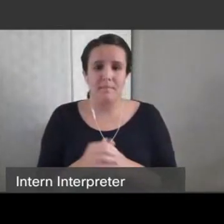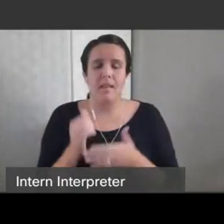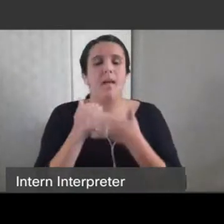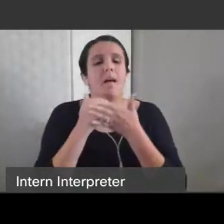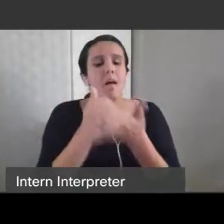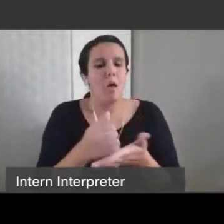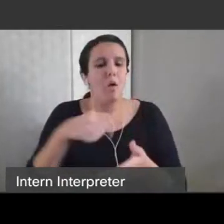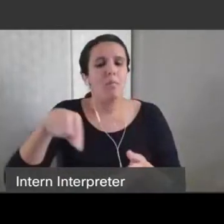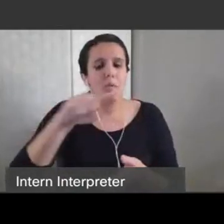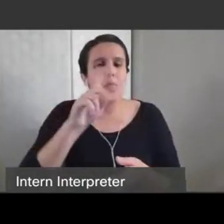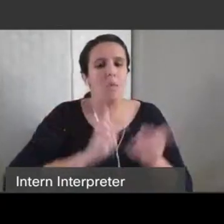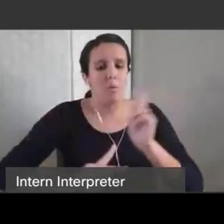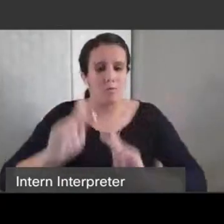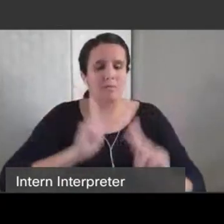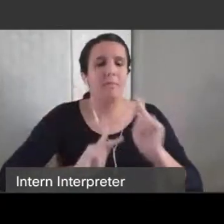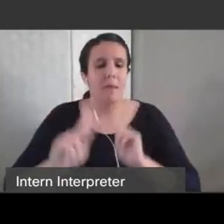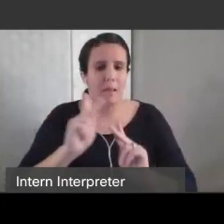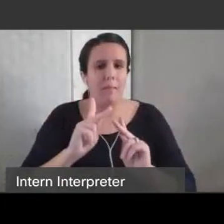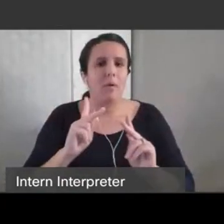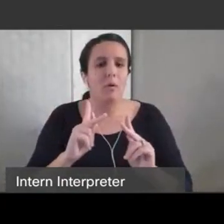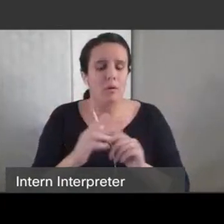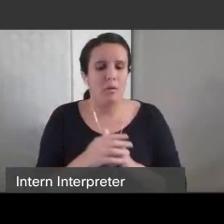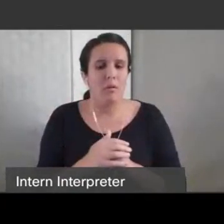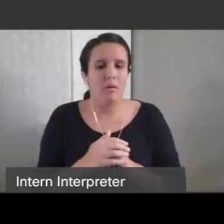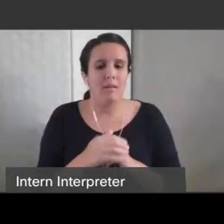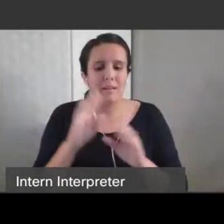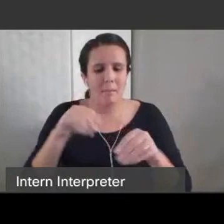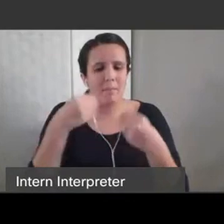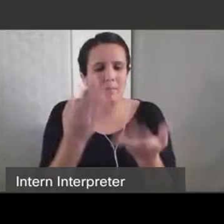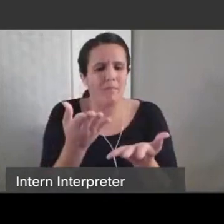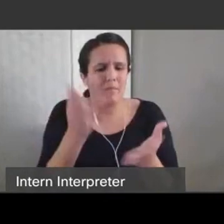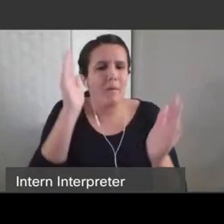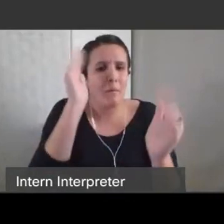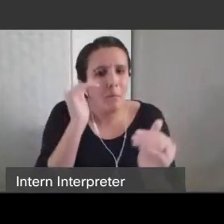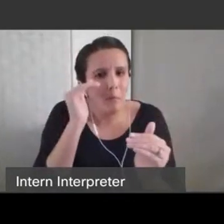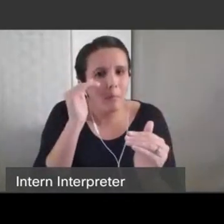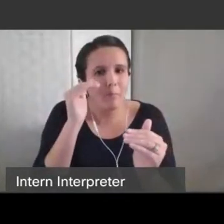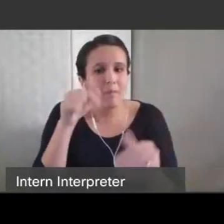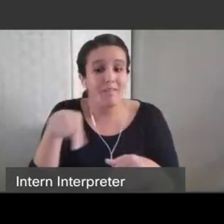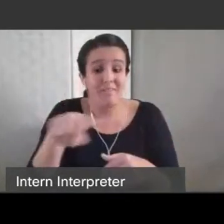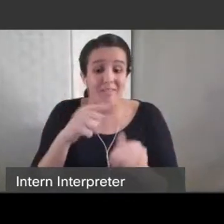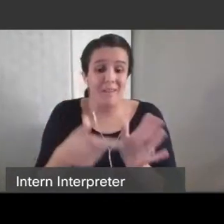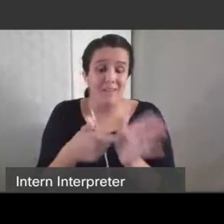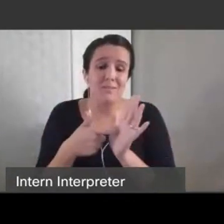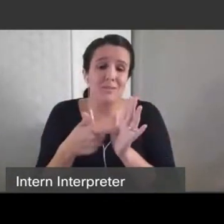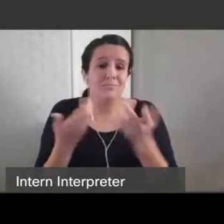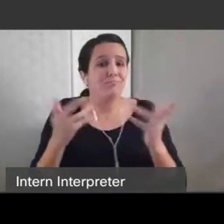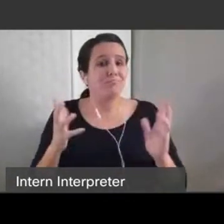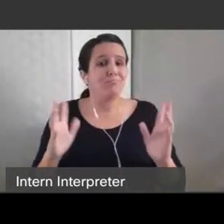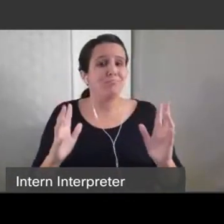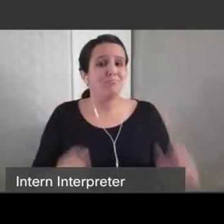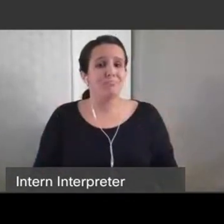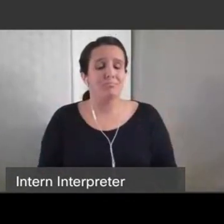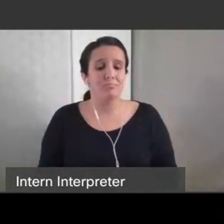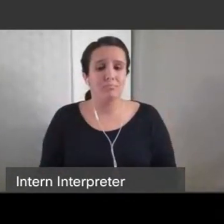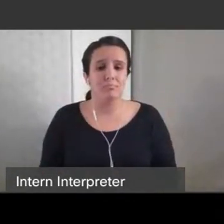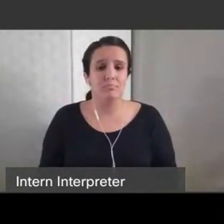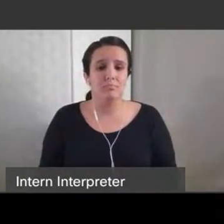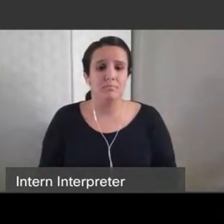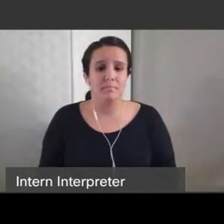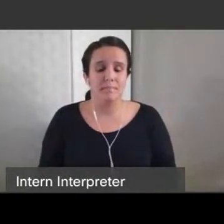Help these people stick together. Give them the hope they deserve. That's all I got.